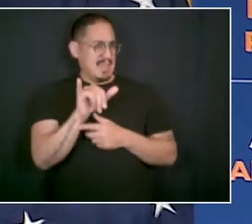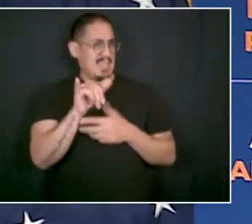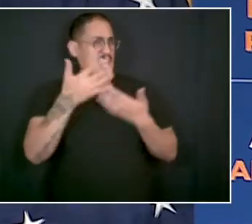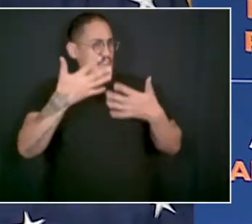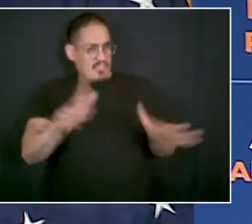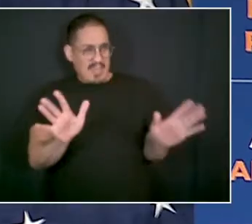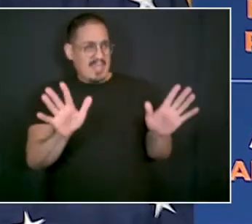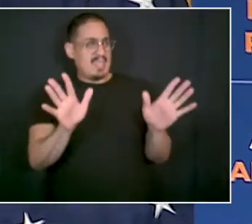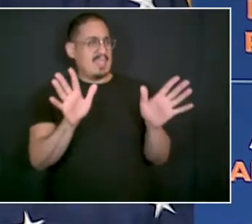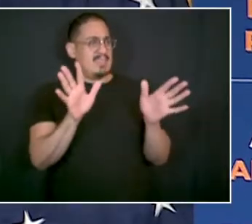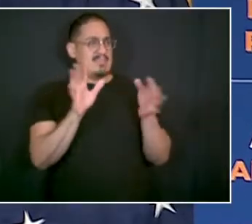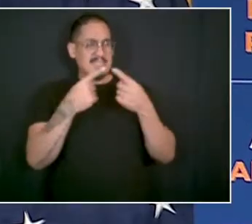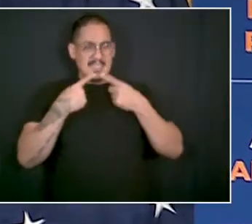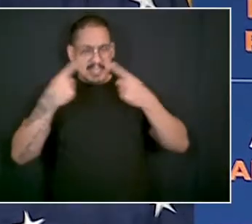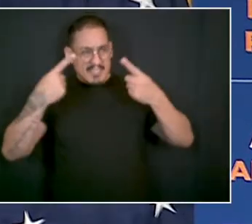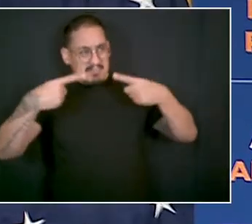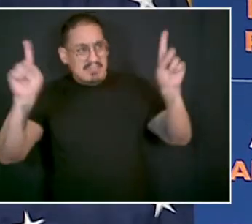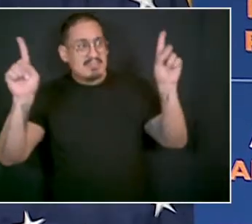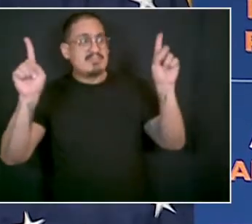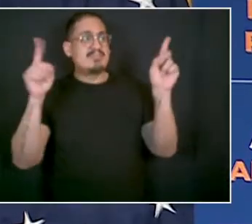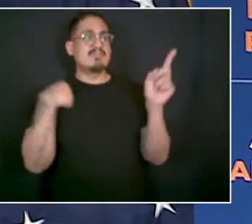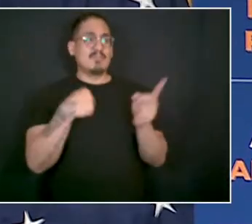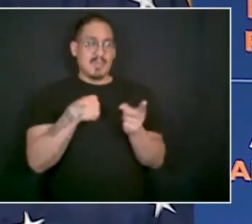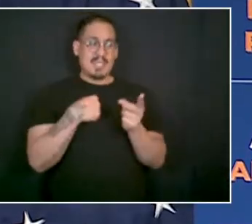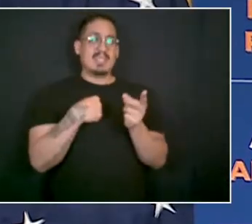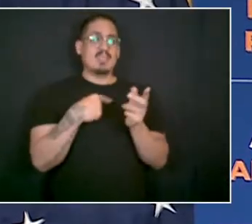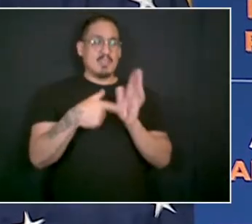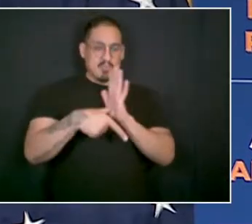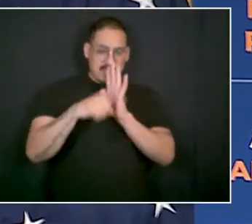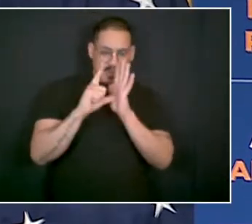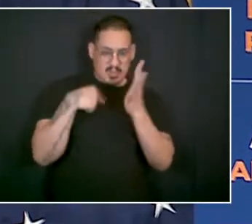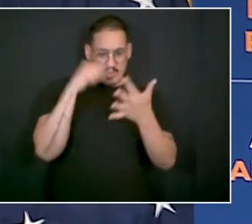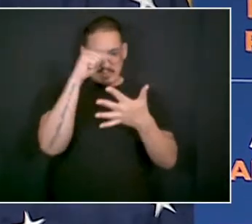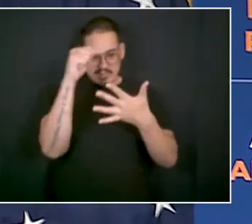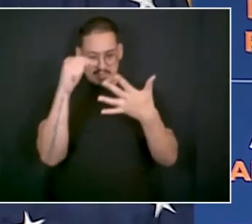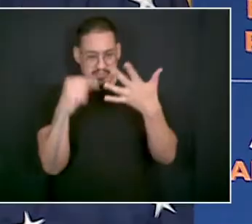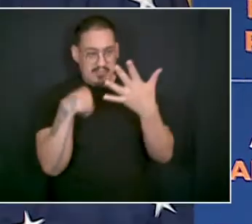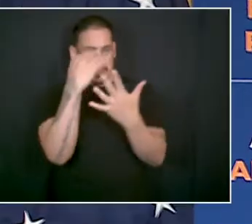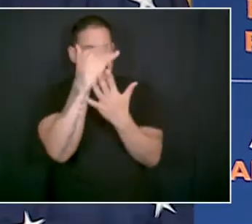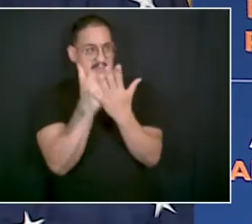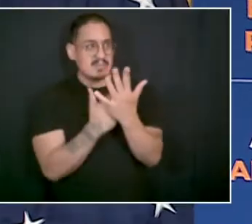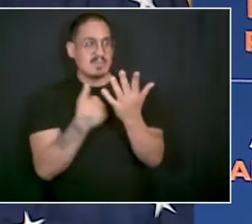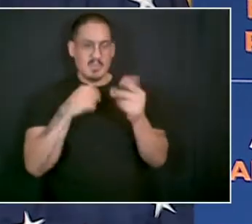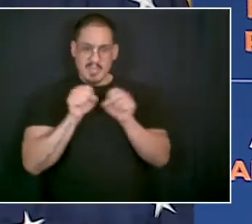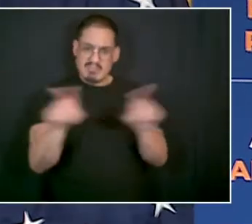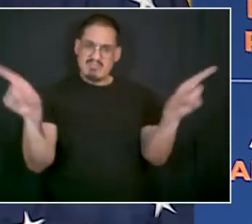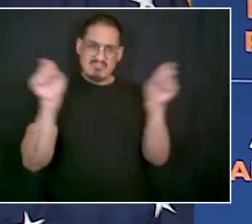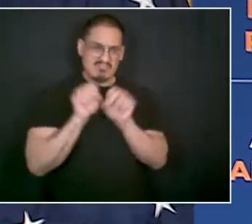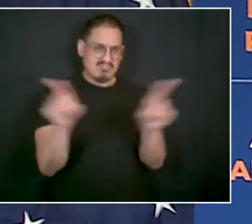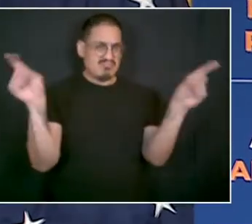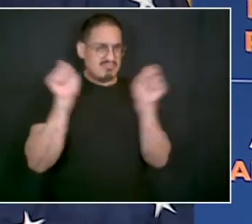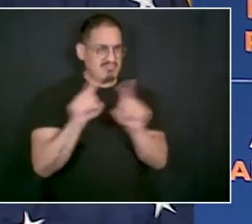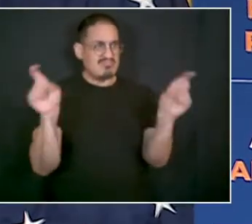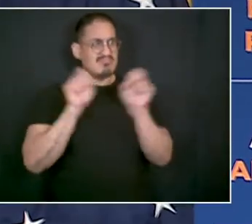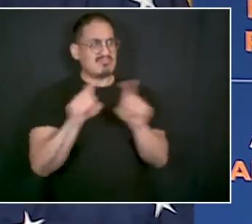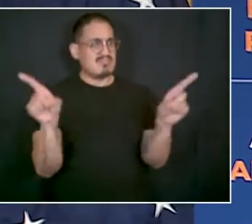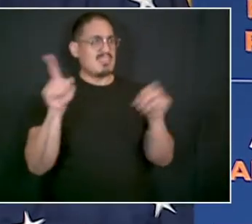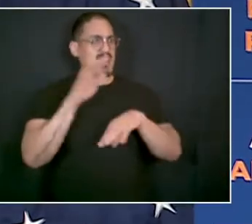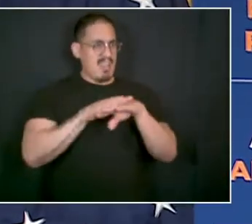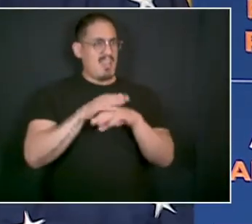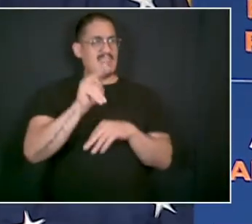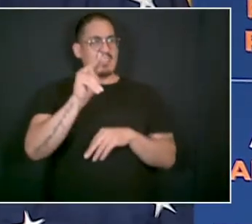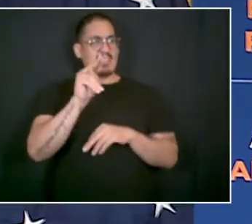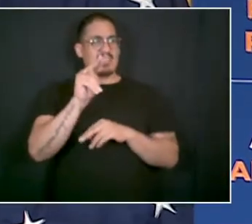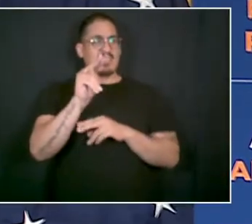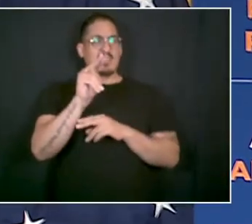our monitors, our Link NYC kiosk. We've been sending it out. Other entities has asked us for it.